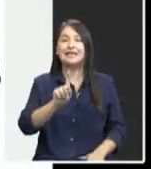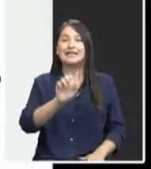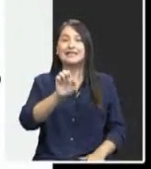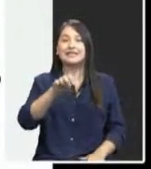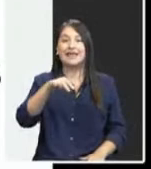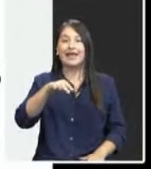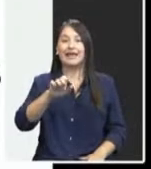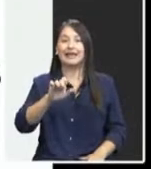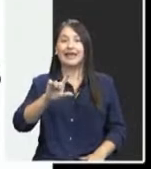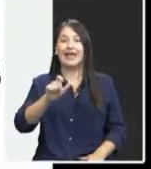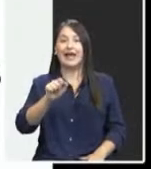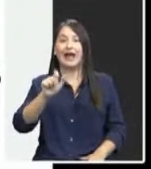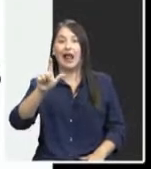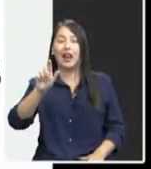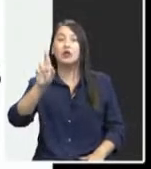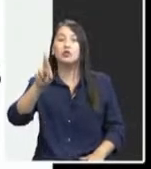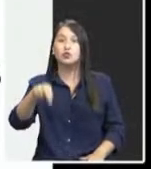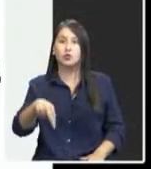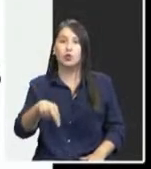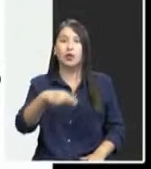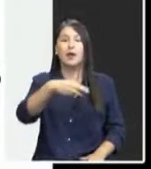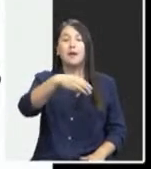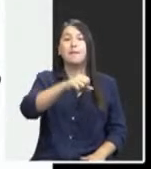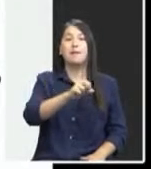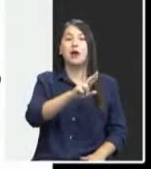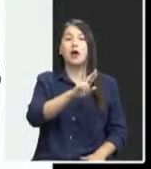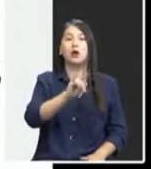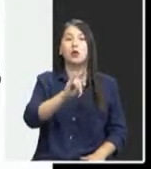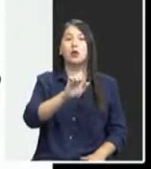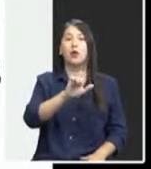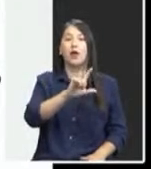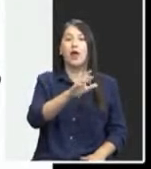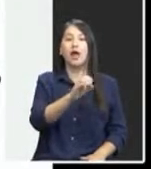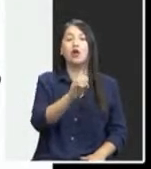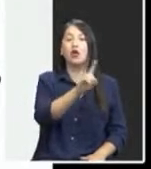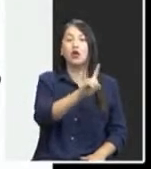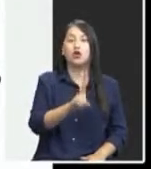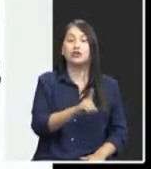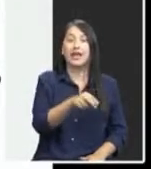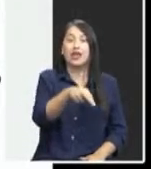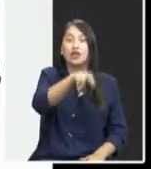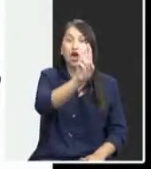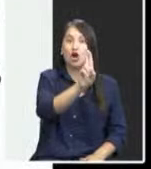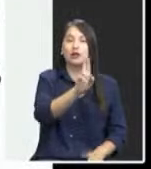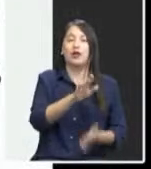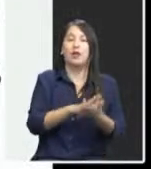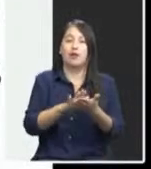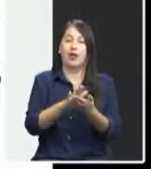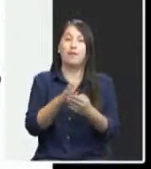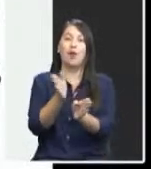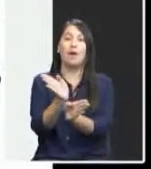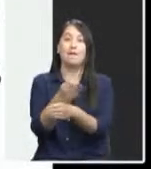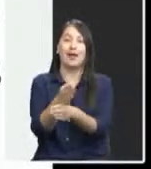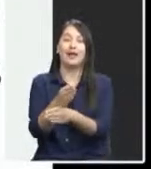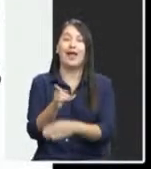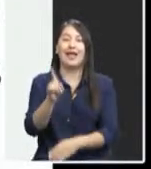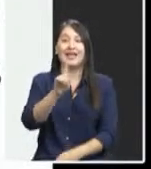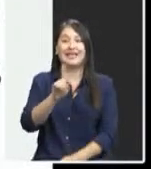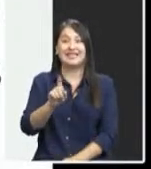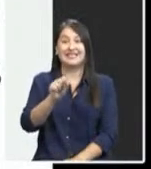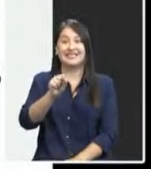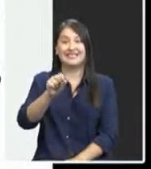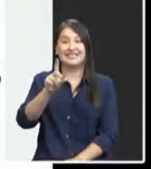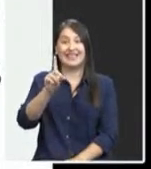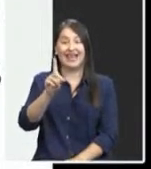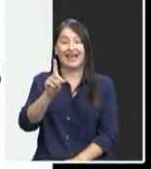fish, in this case, a sardine and two other fish, they move up and down the coast in the course